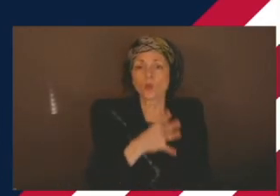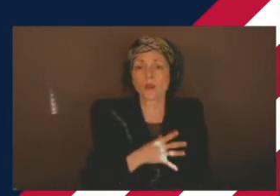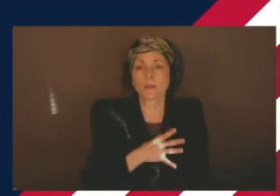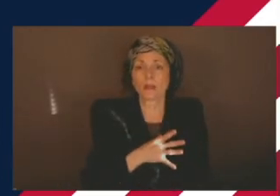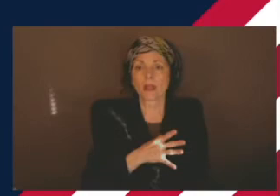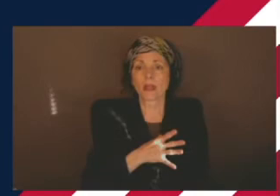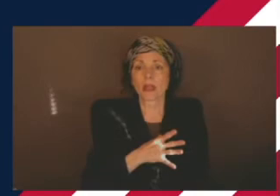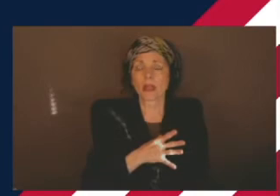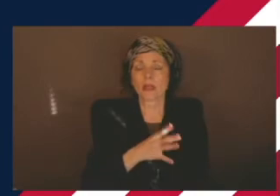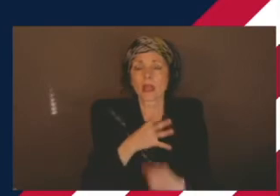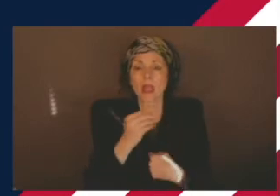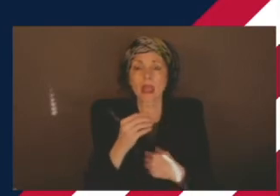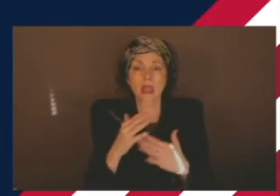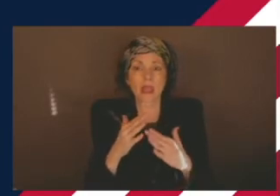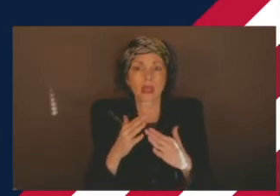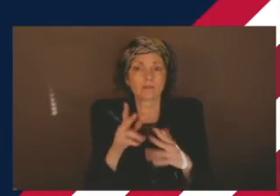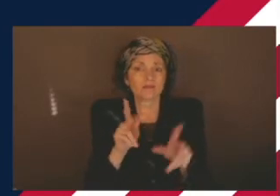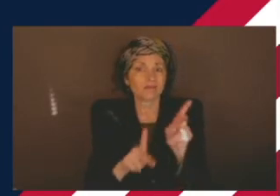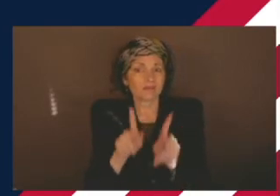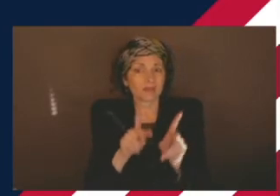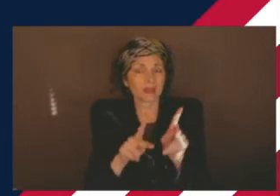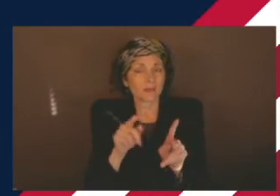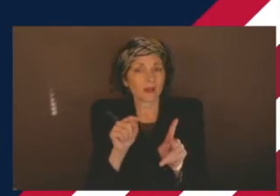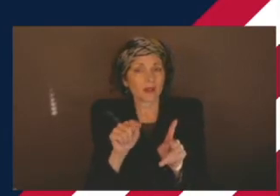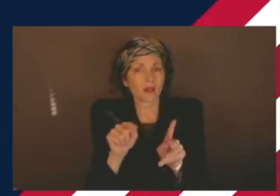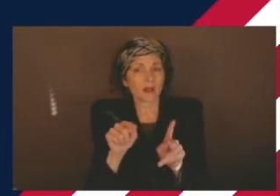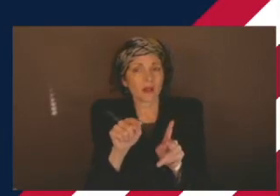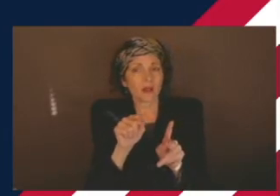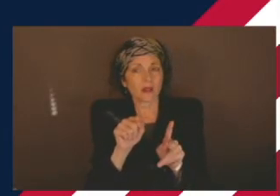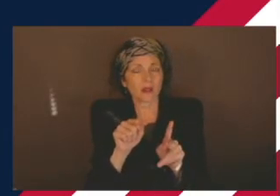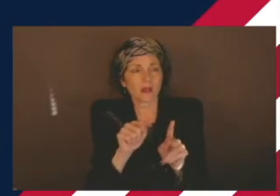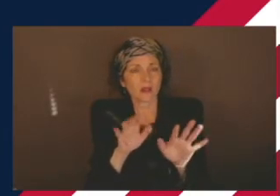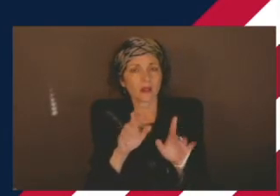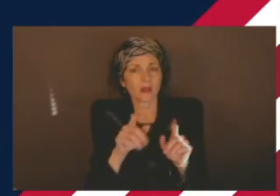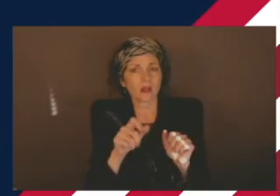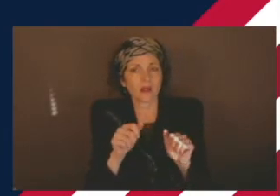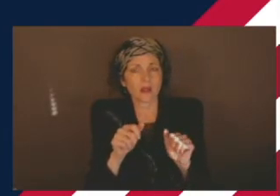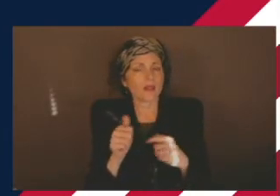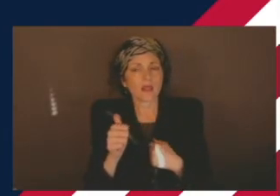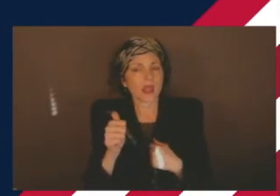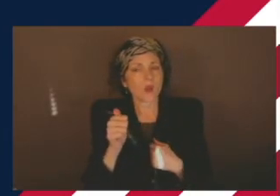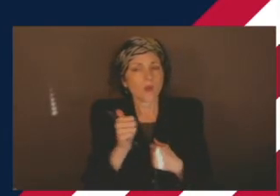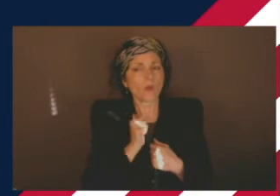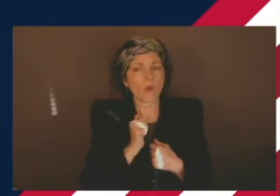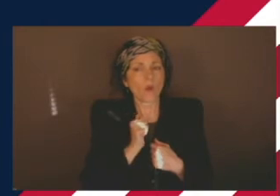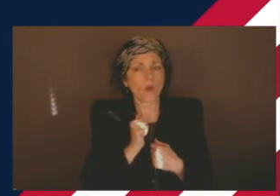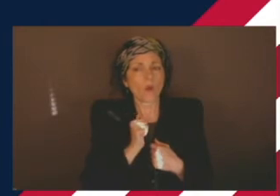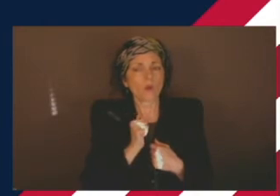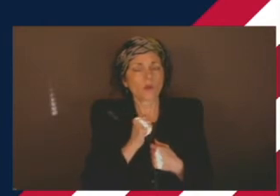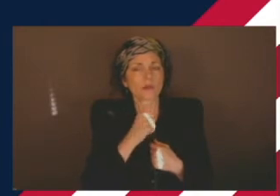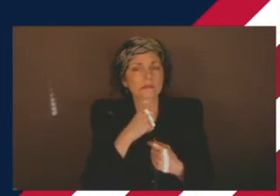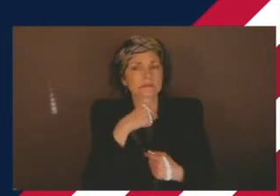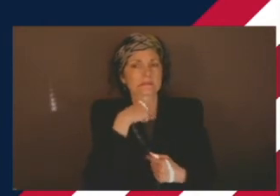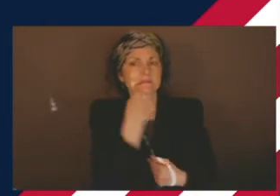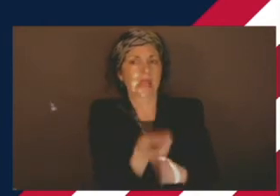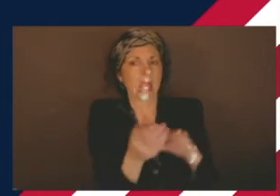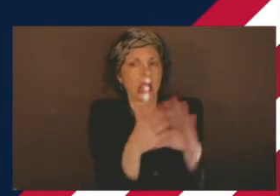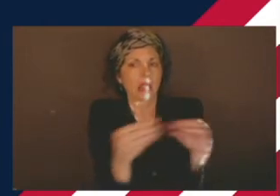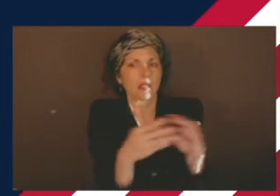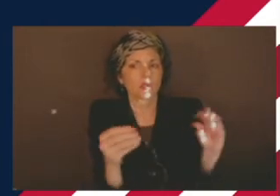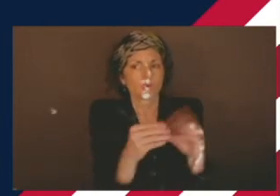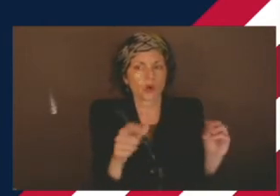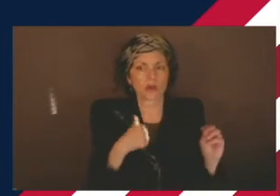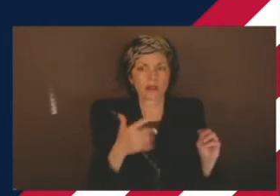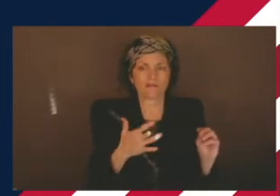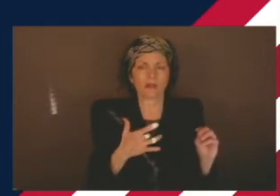and communities as a whole will not speak out because they're not certain that their voices are going to